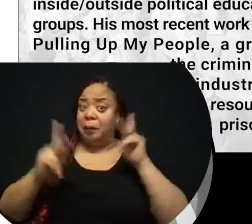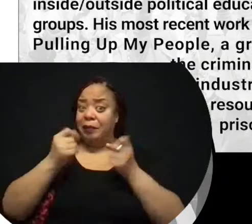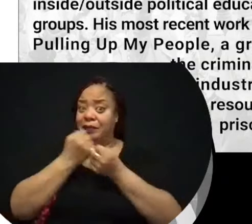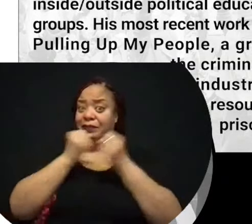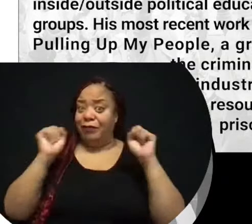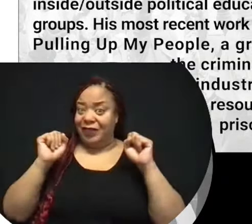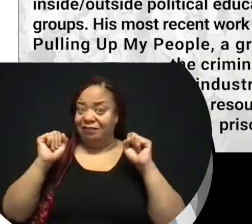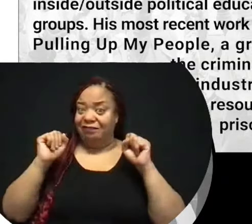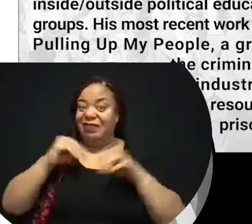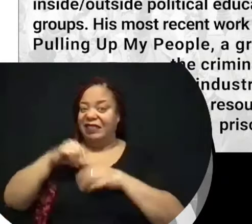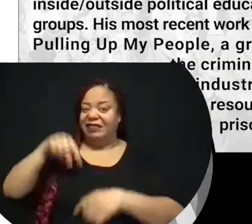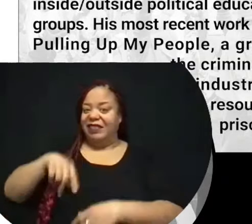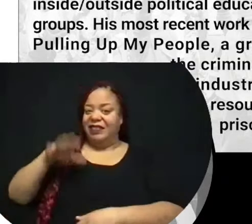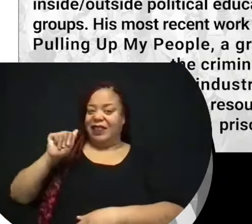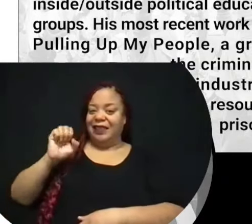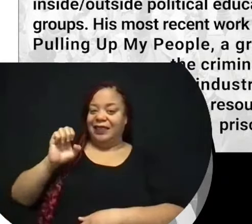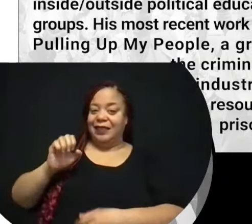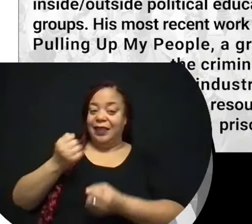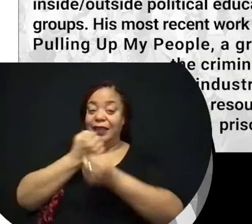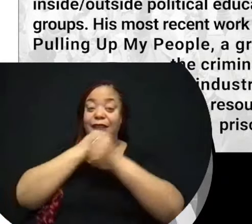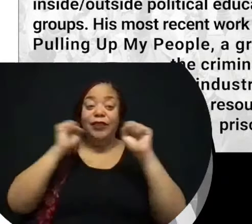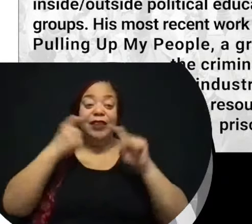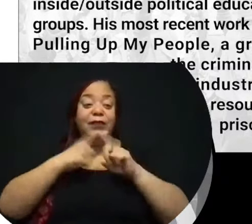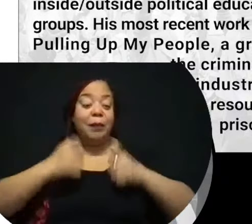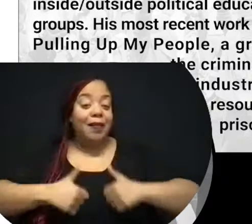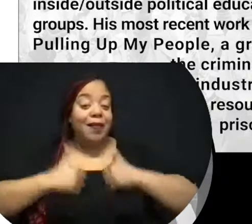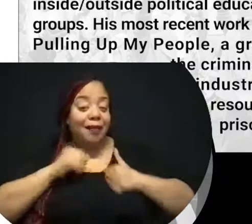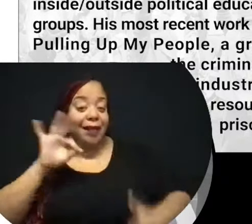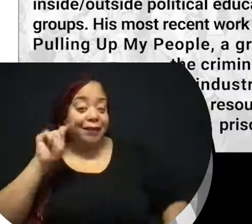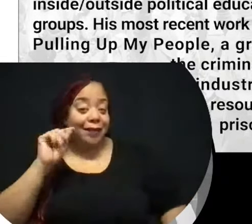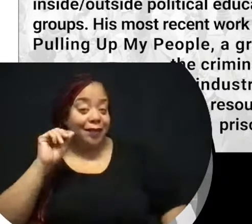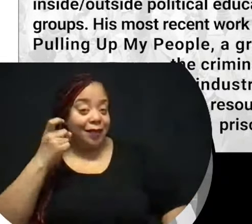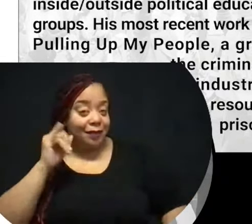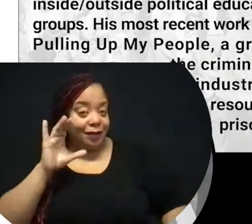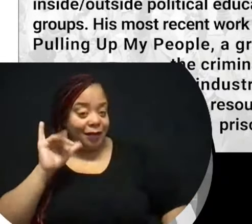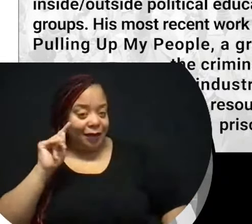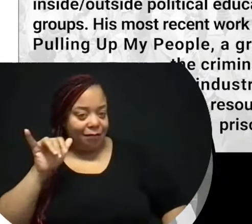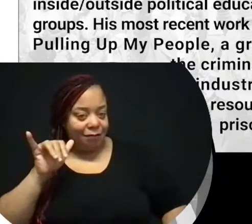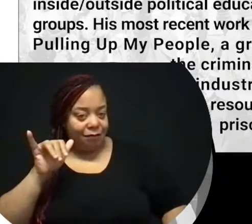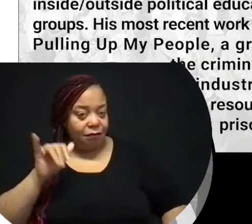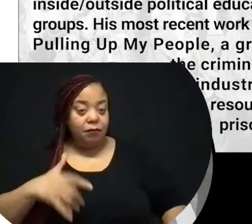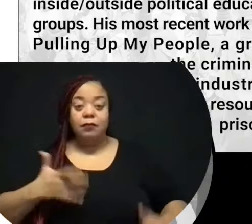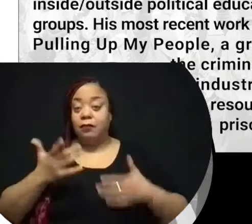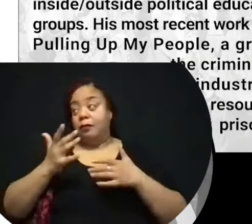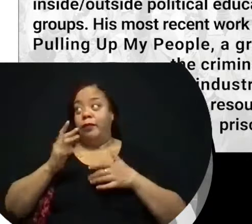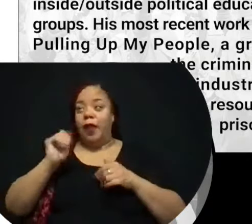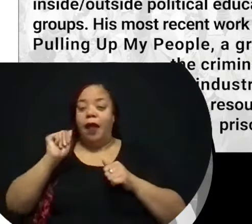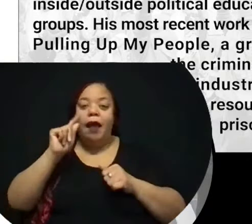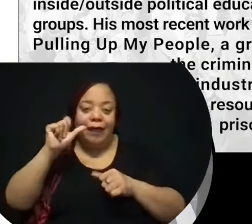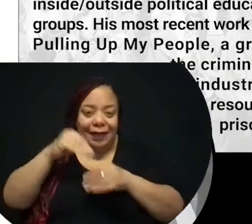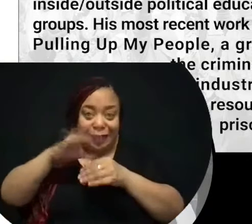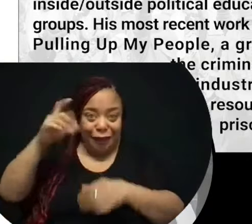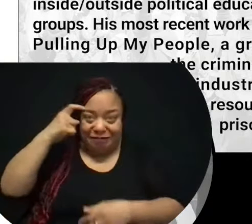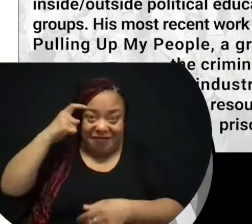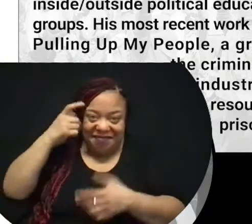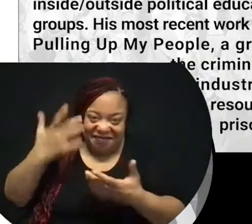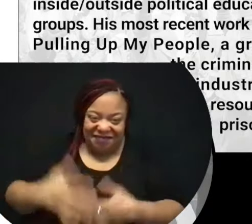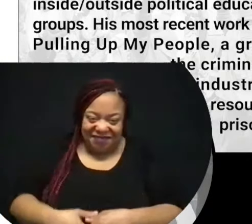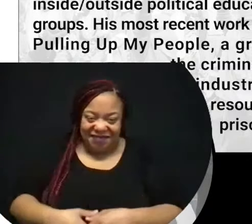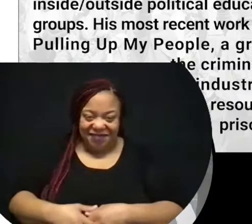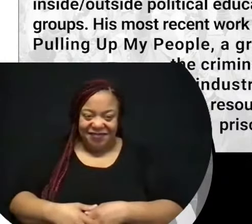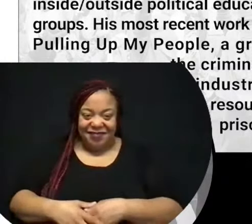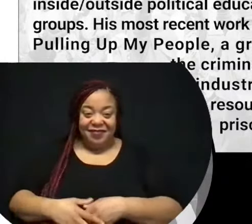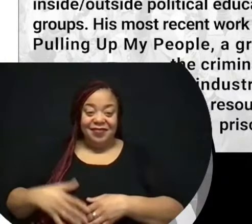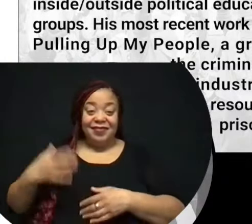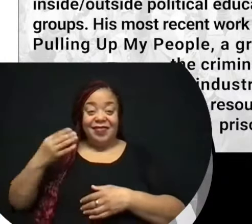free from a life of toxicity, then as soon as they achieve that, they forget about the people still fighting that battle. They forget